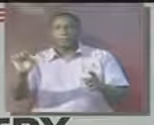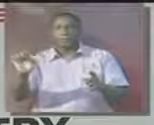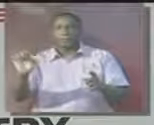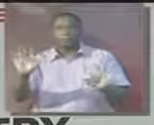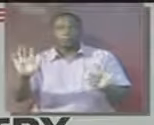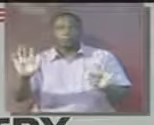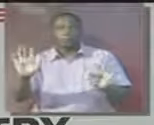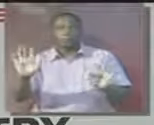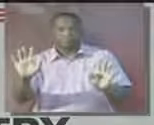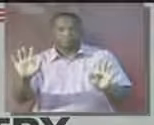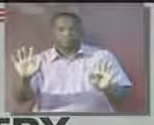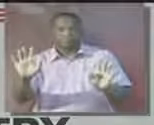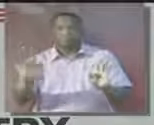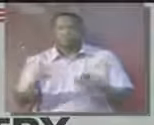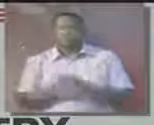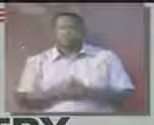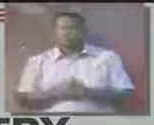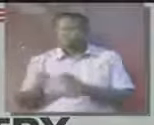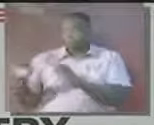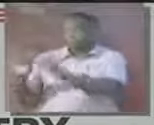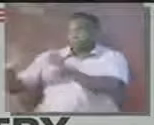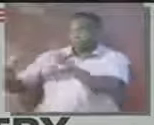If we could have this slide put up so